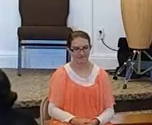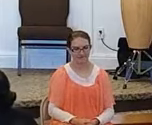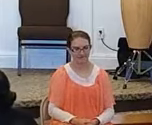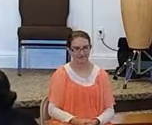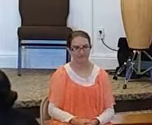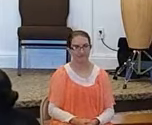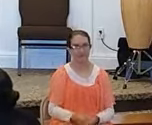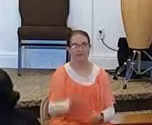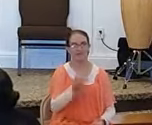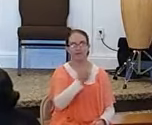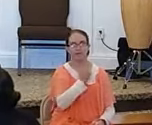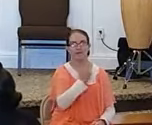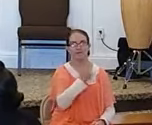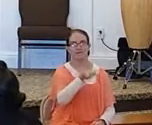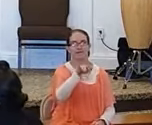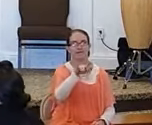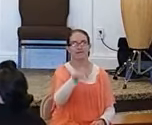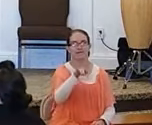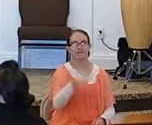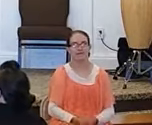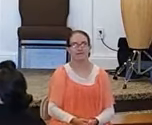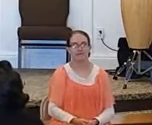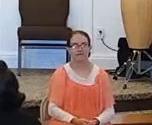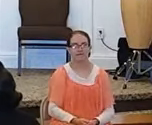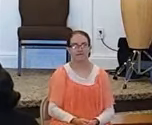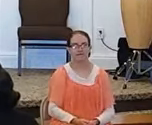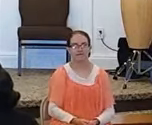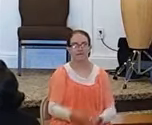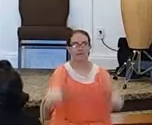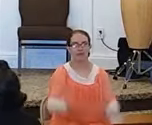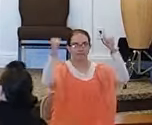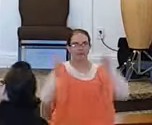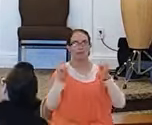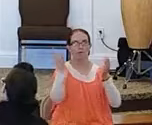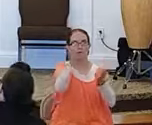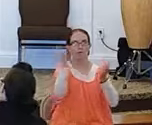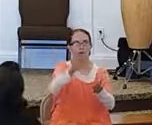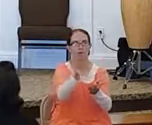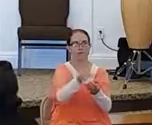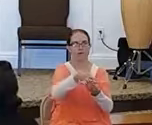When you've experienced him in the power of the Holy Ghost.